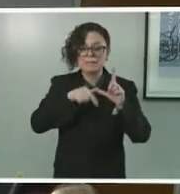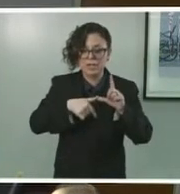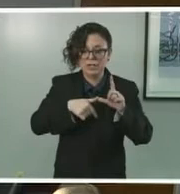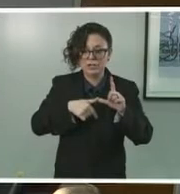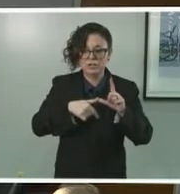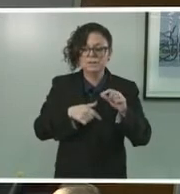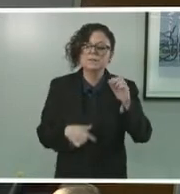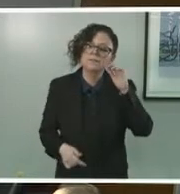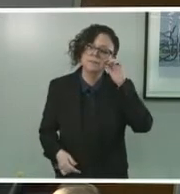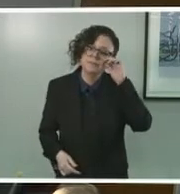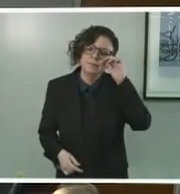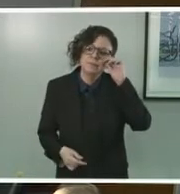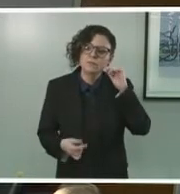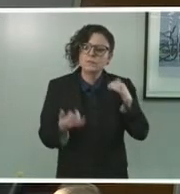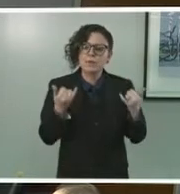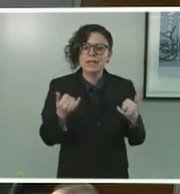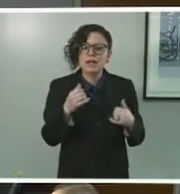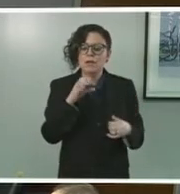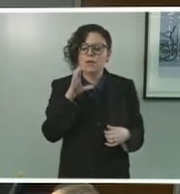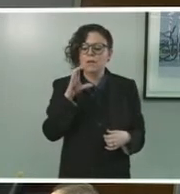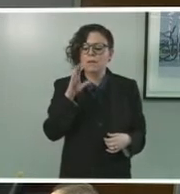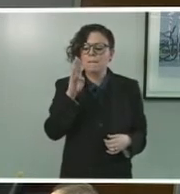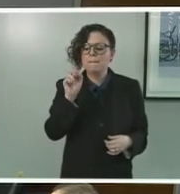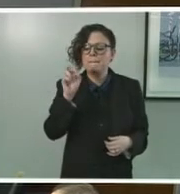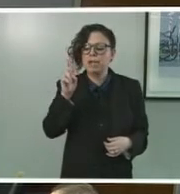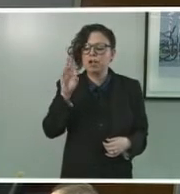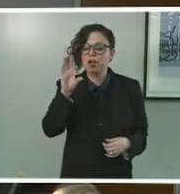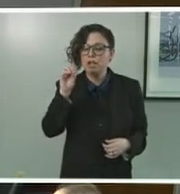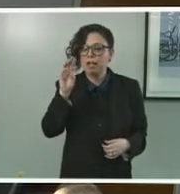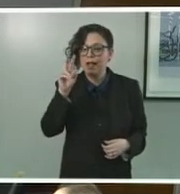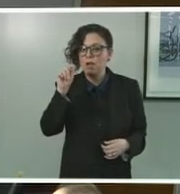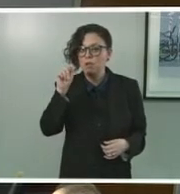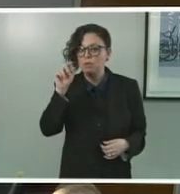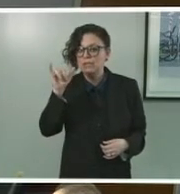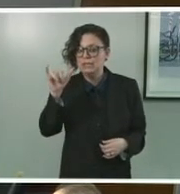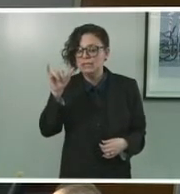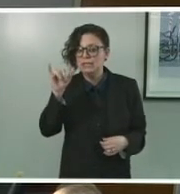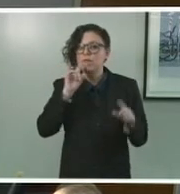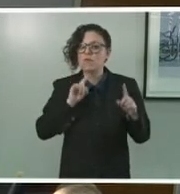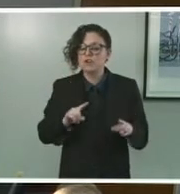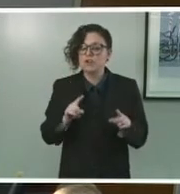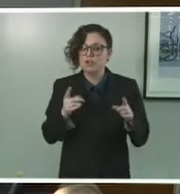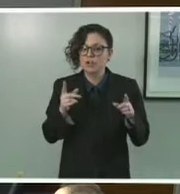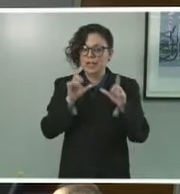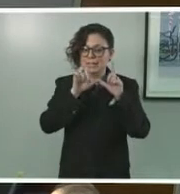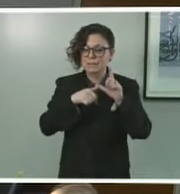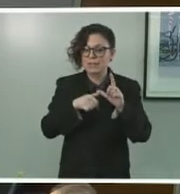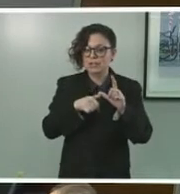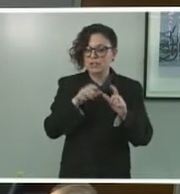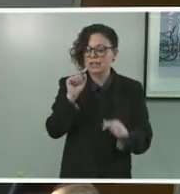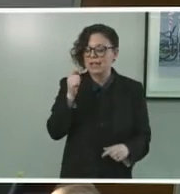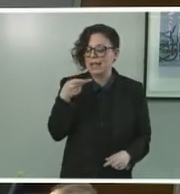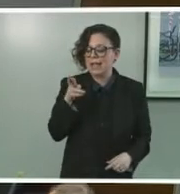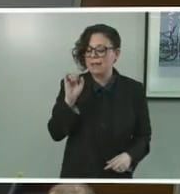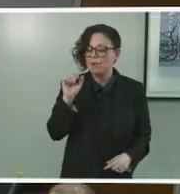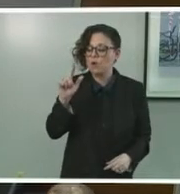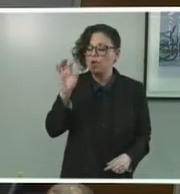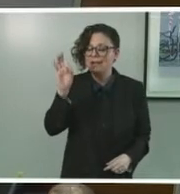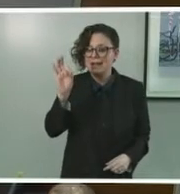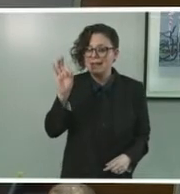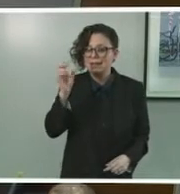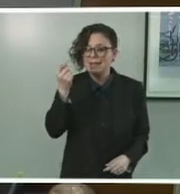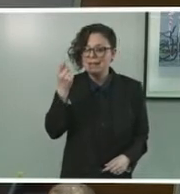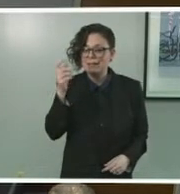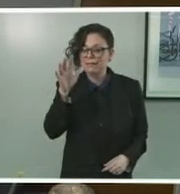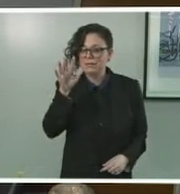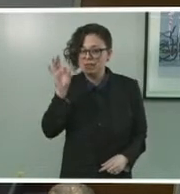Right now, the county's order expires, it's April 9th at 11:59 p.m. Okay. Likewise,